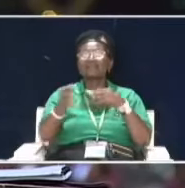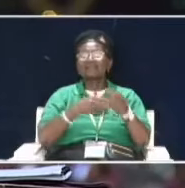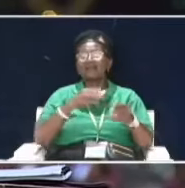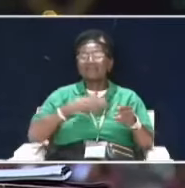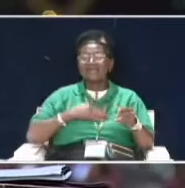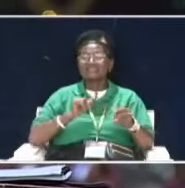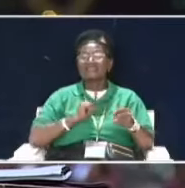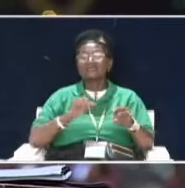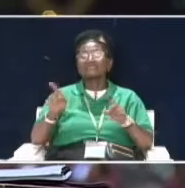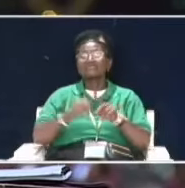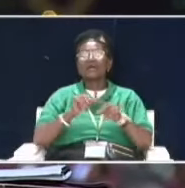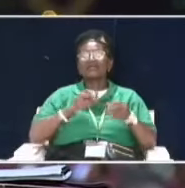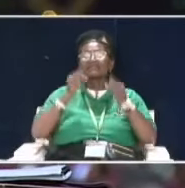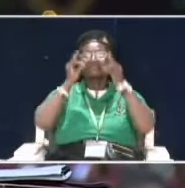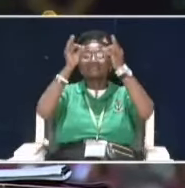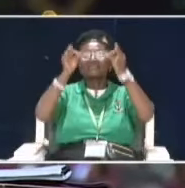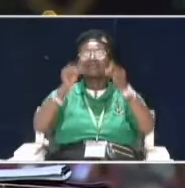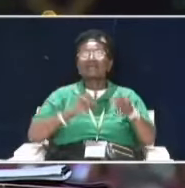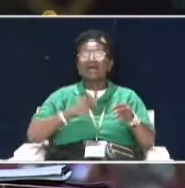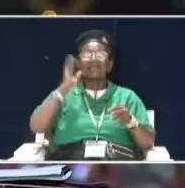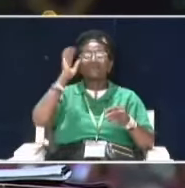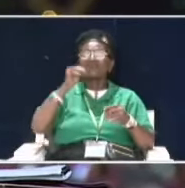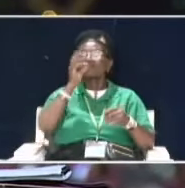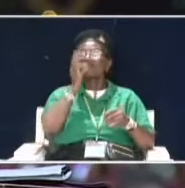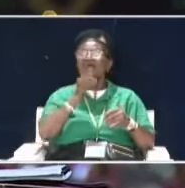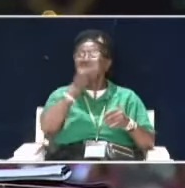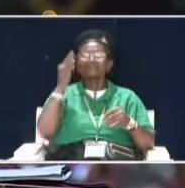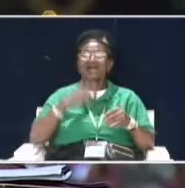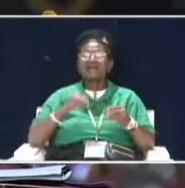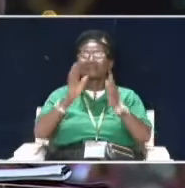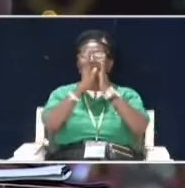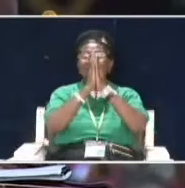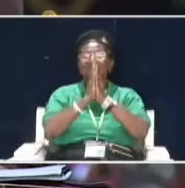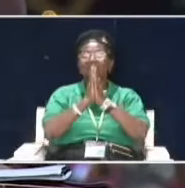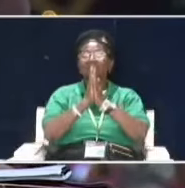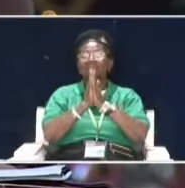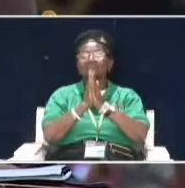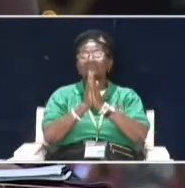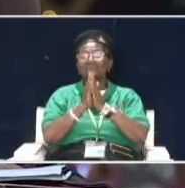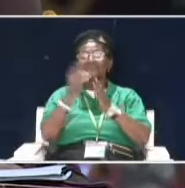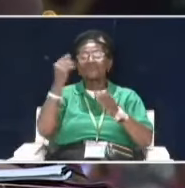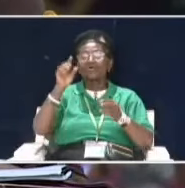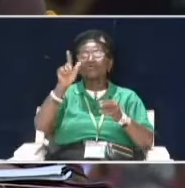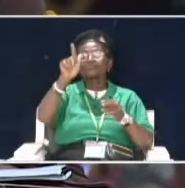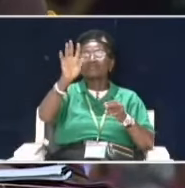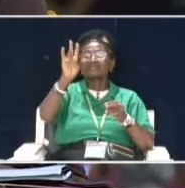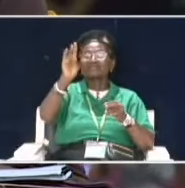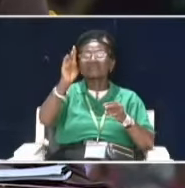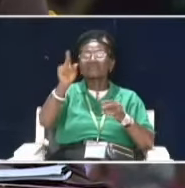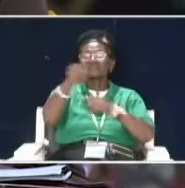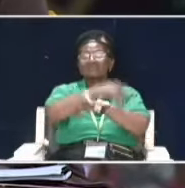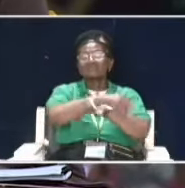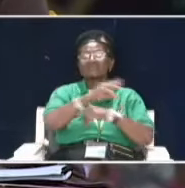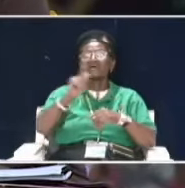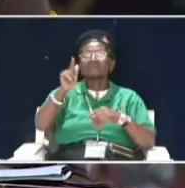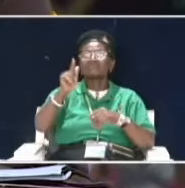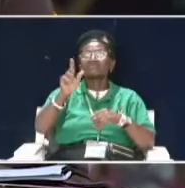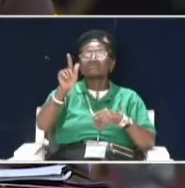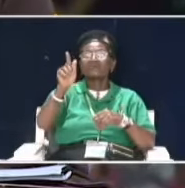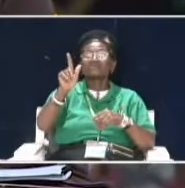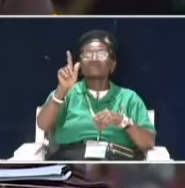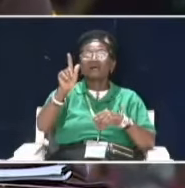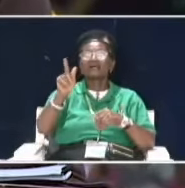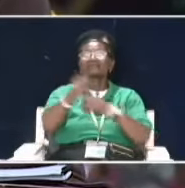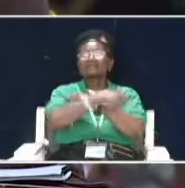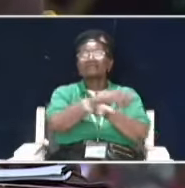So I decided I will fast and pray for 27 days and 21 days and